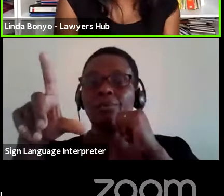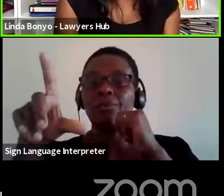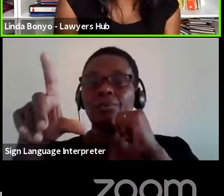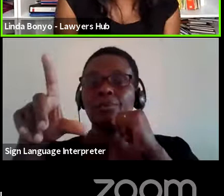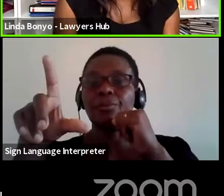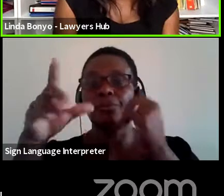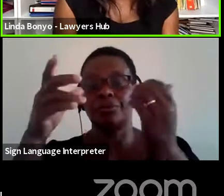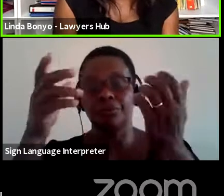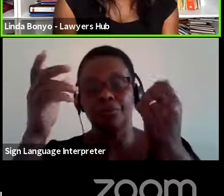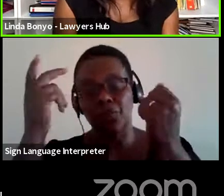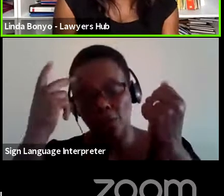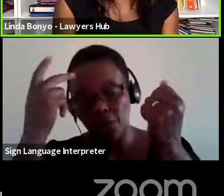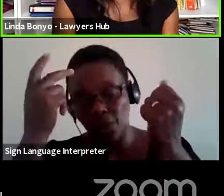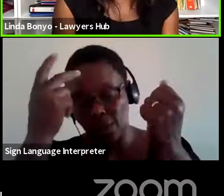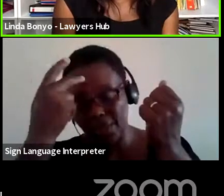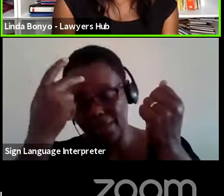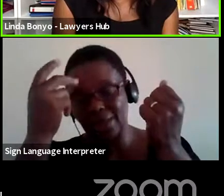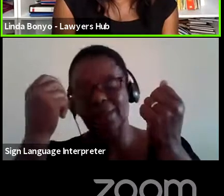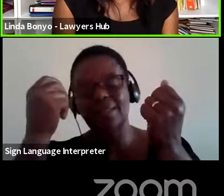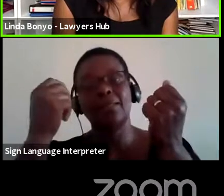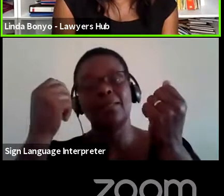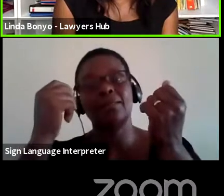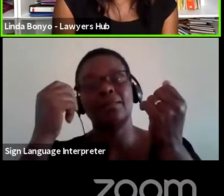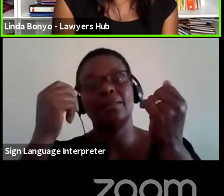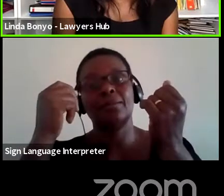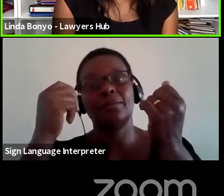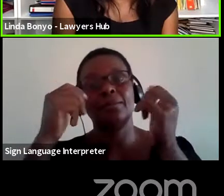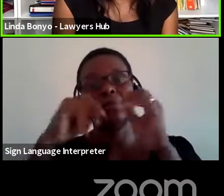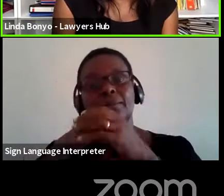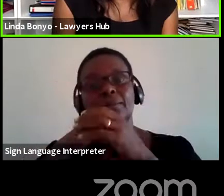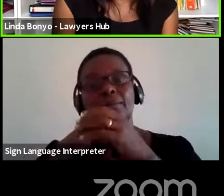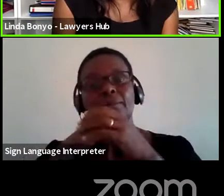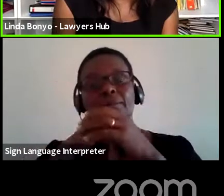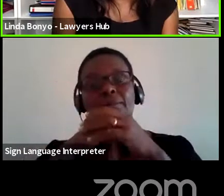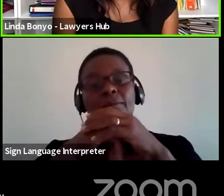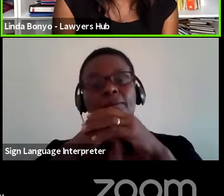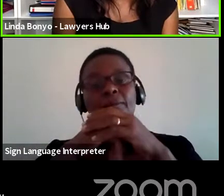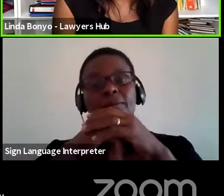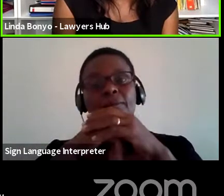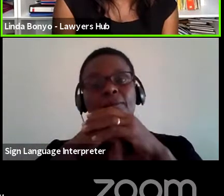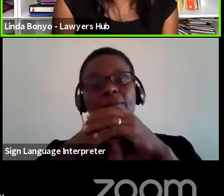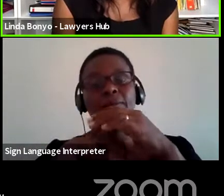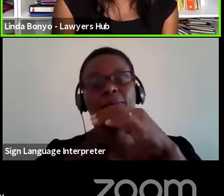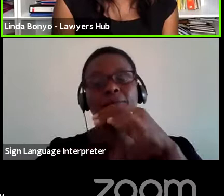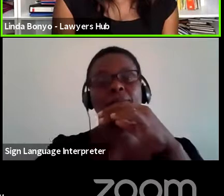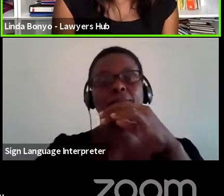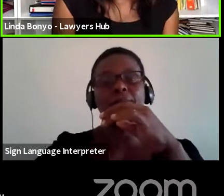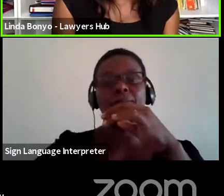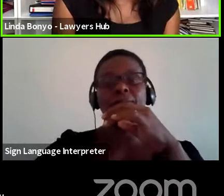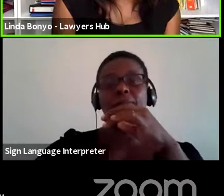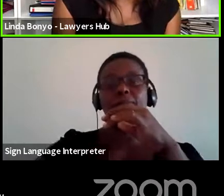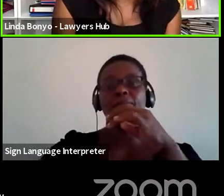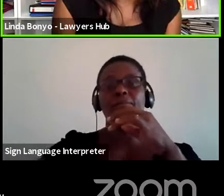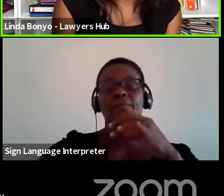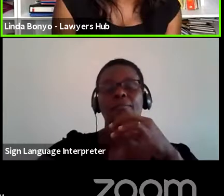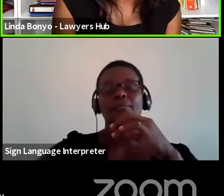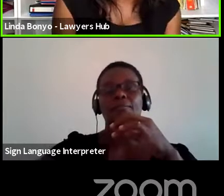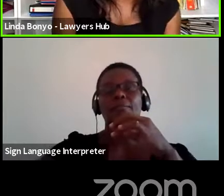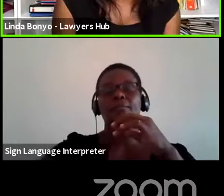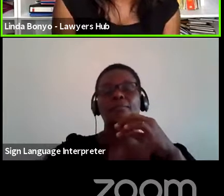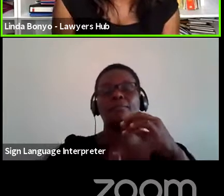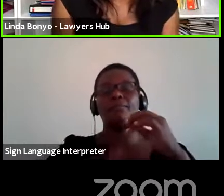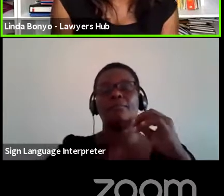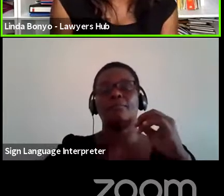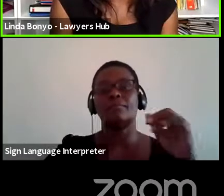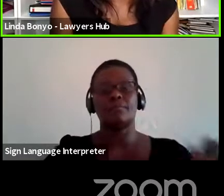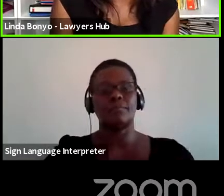policies that the different intermediaries, online intermediaries have for their platforms. I'd highlight